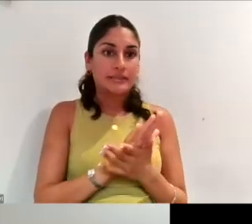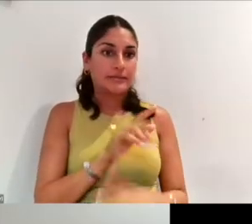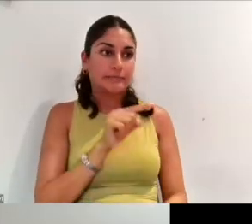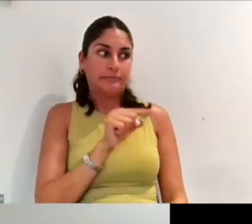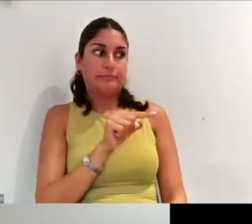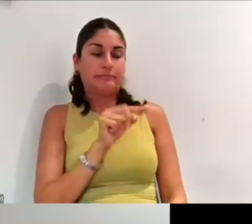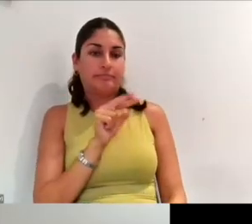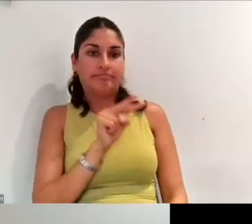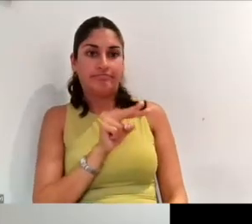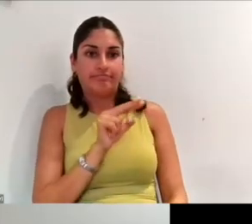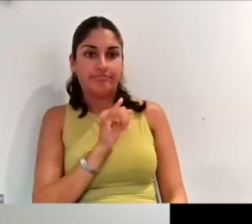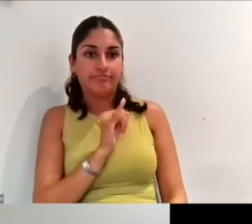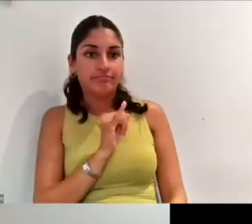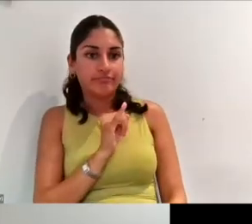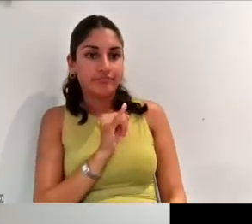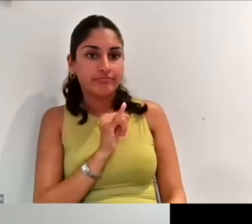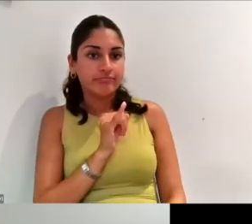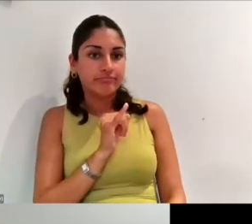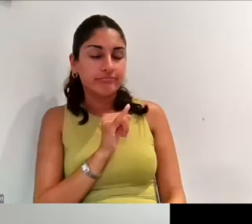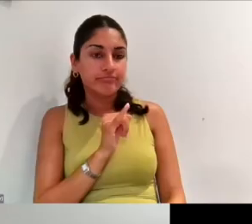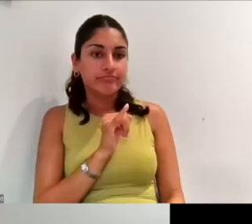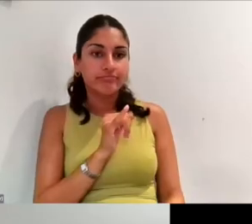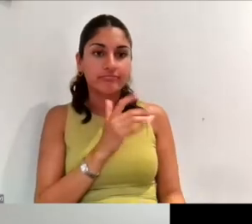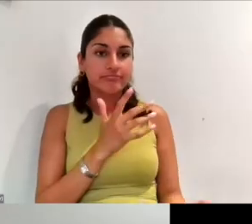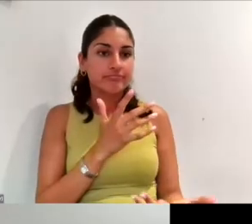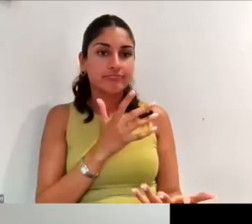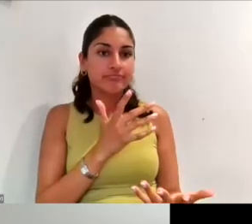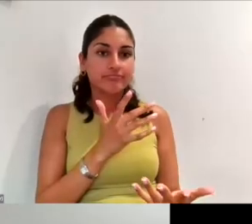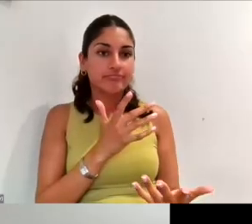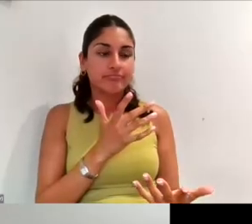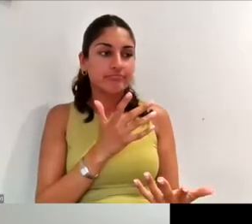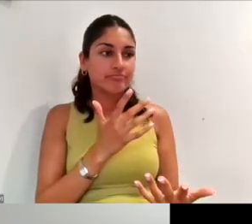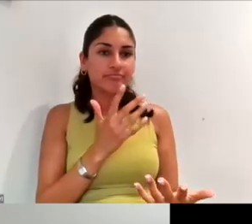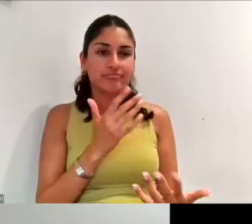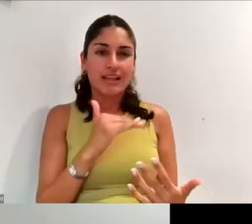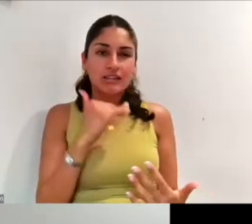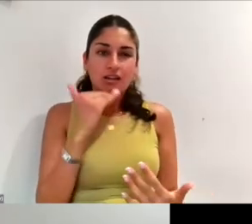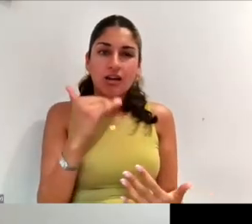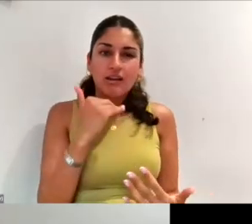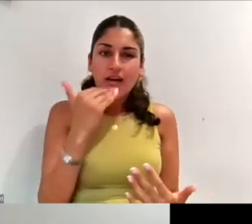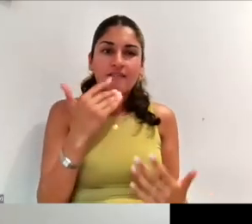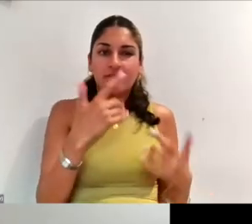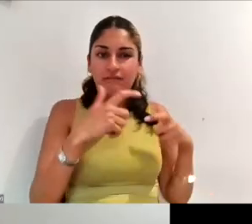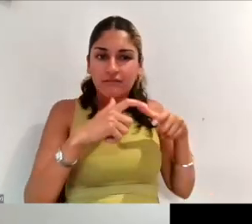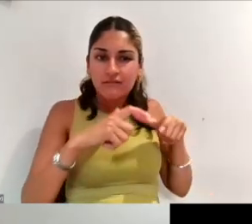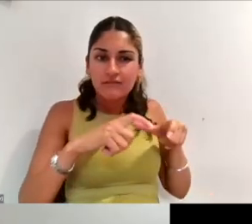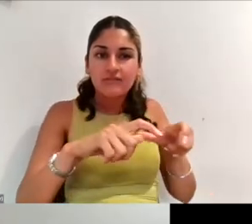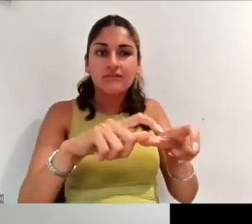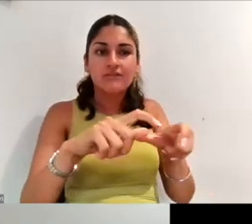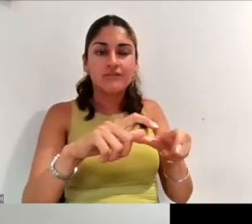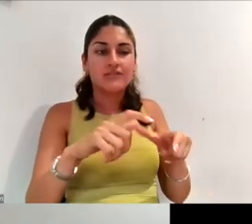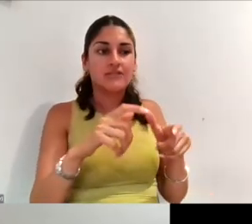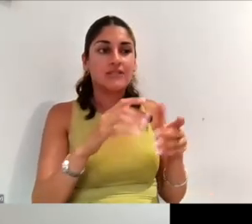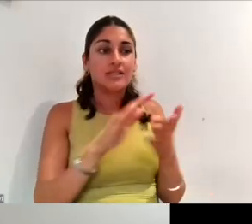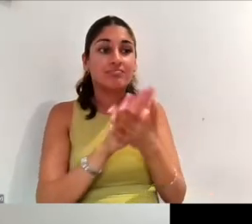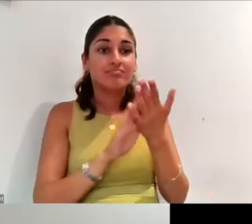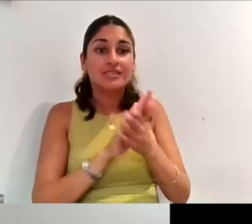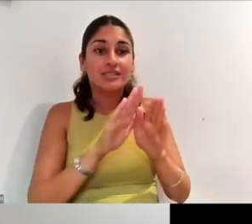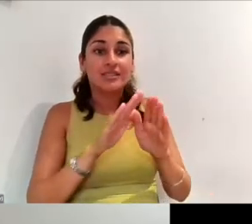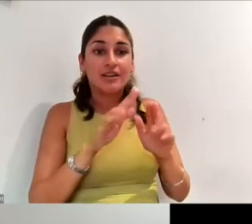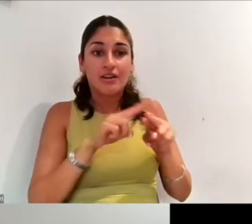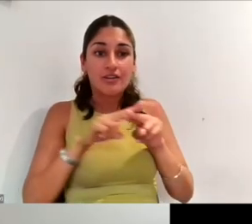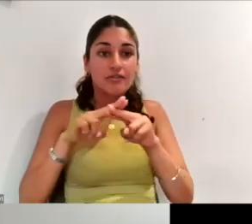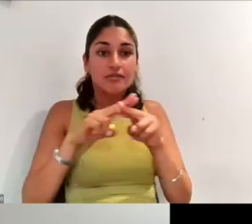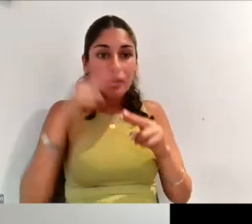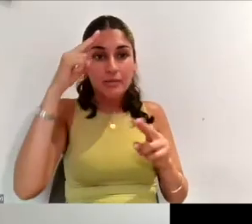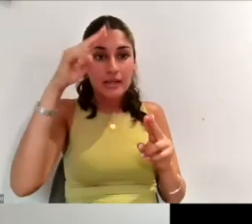seen as like something that there's not something there to carry on the family name, or yeah, people just want that.